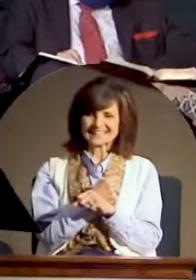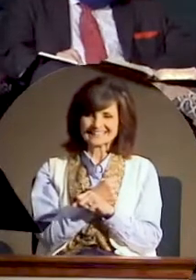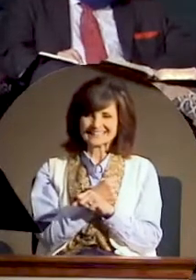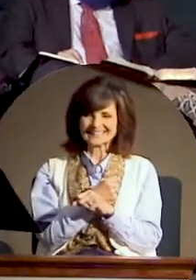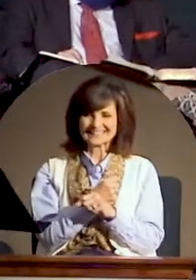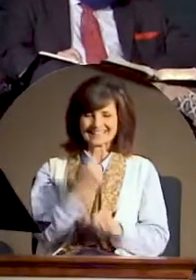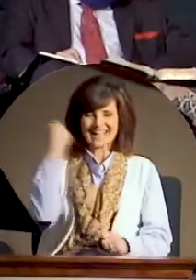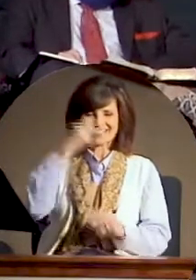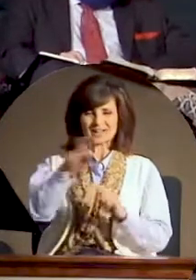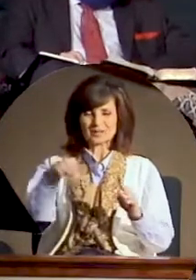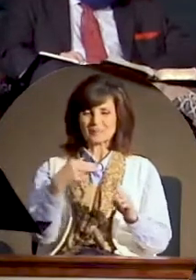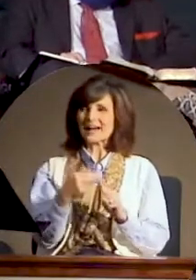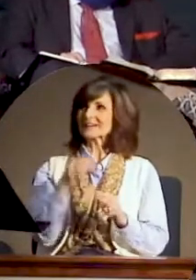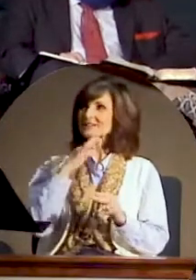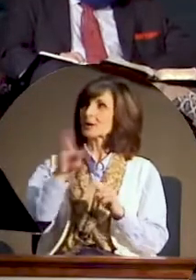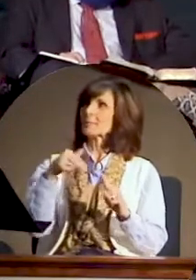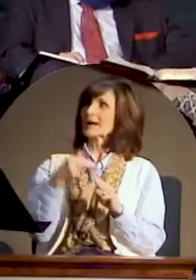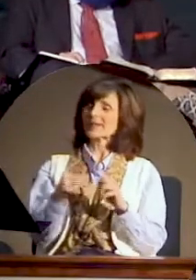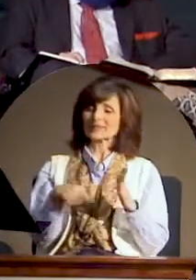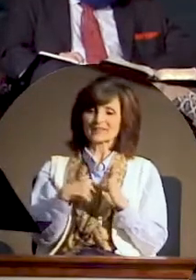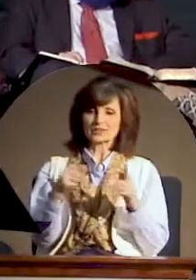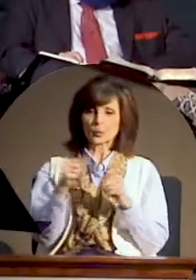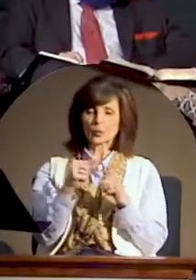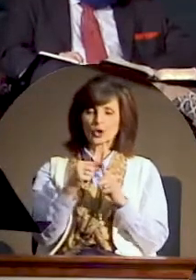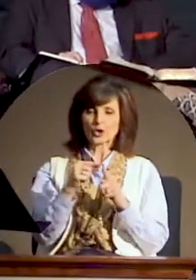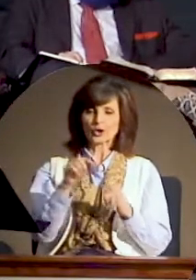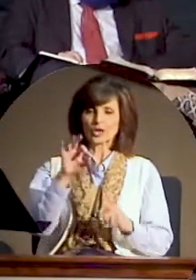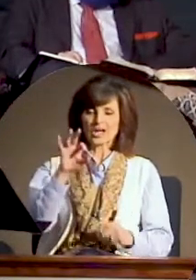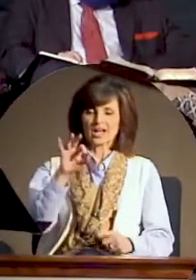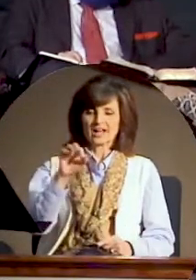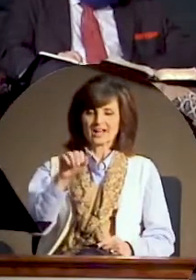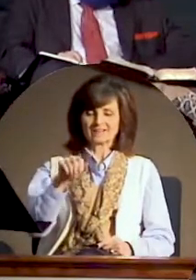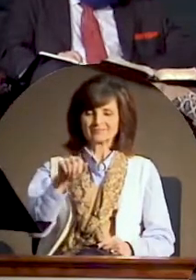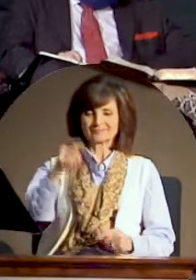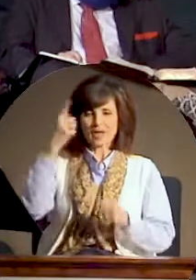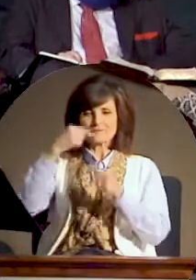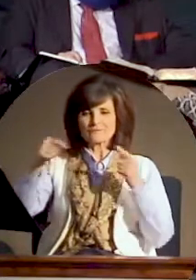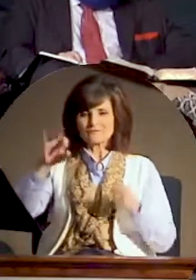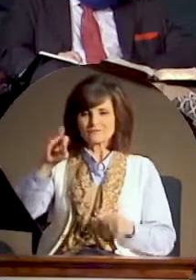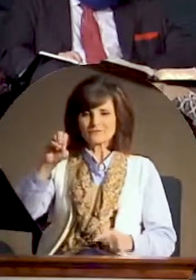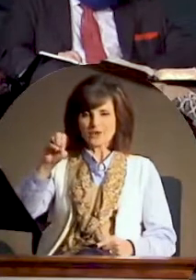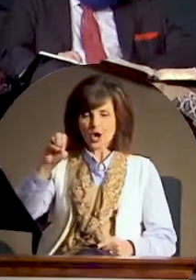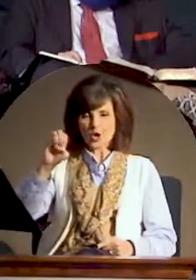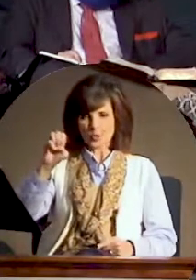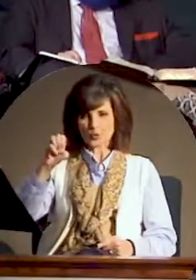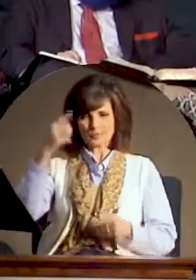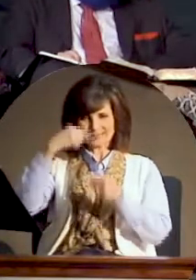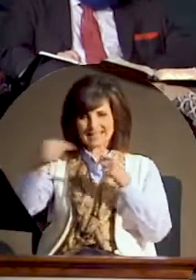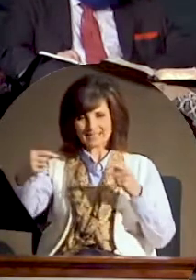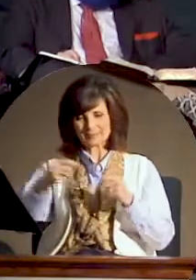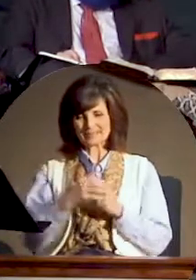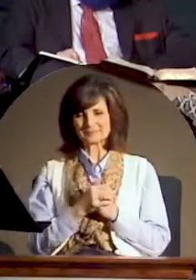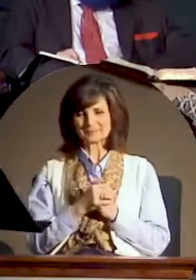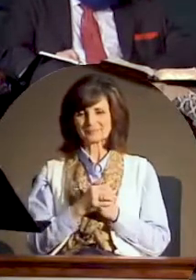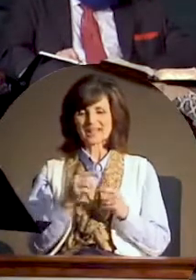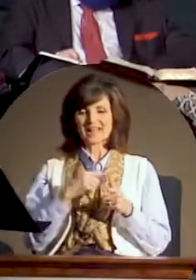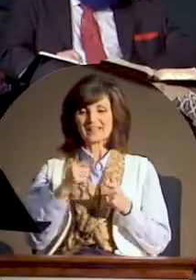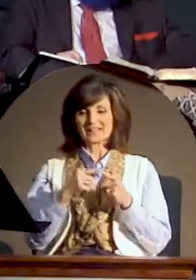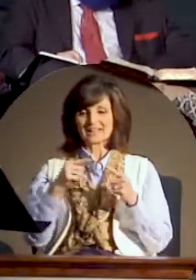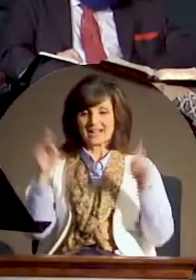I thought about talking about this word, foe. I thought about talking about this word,